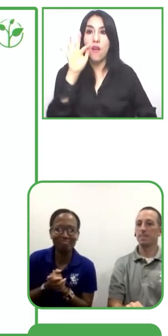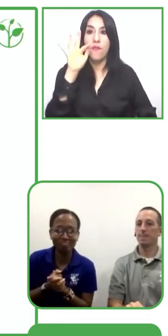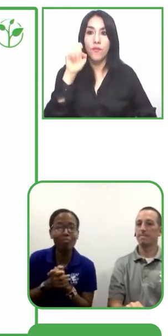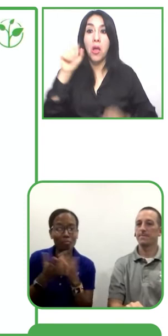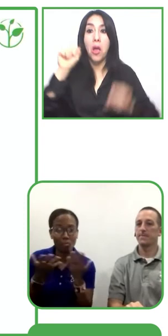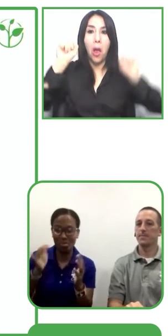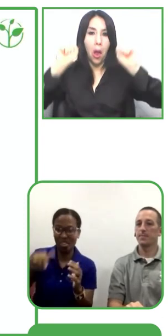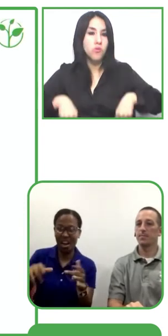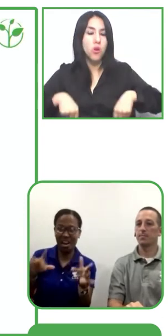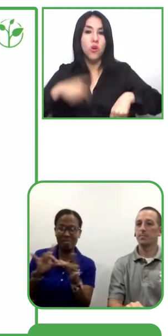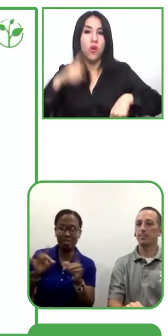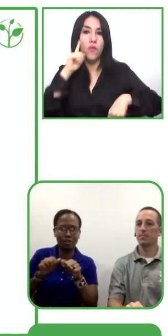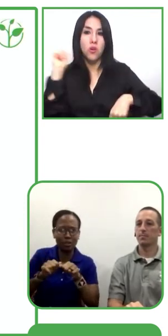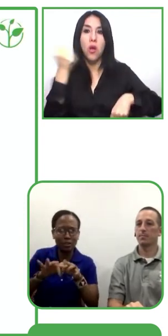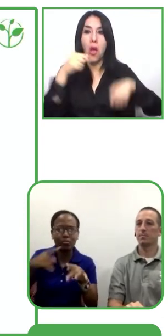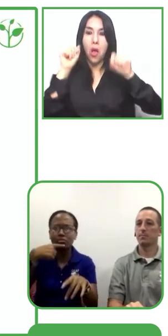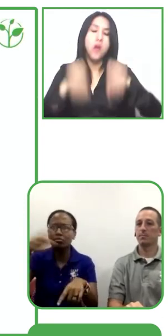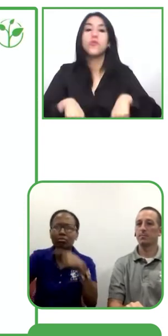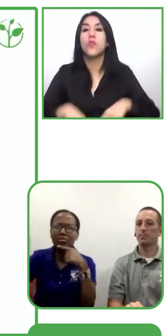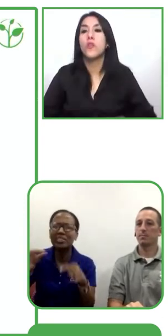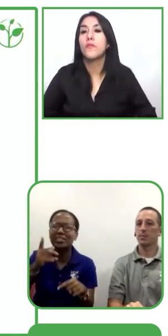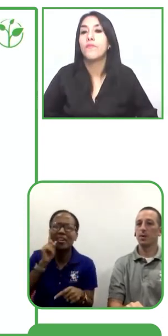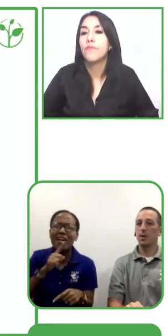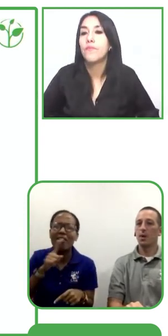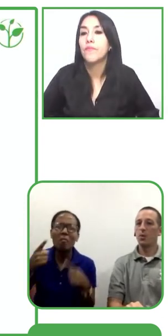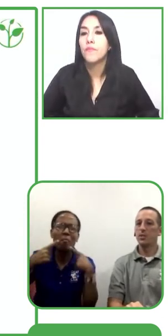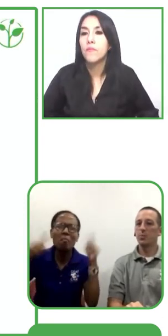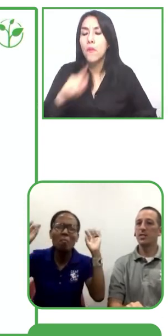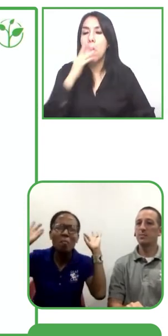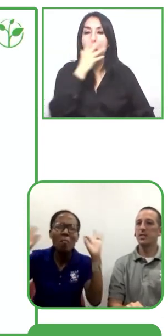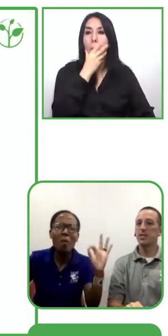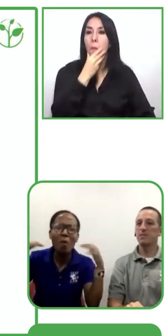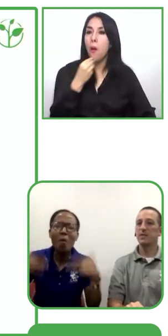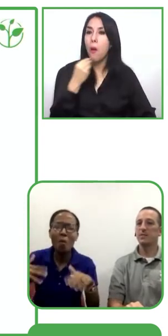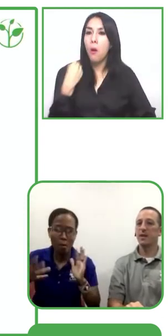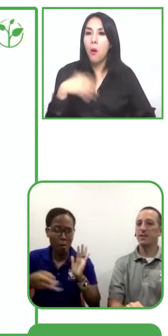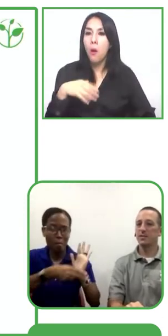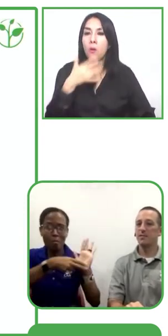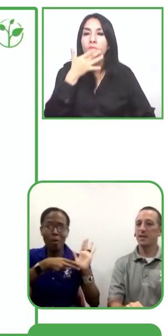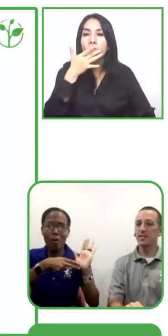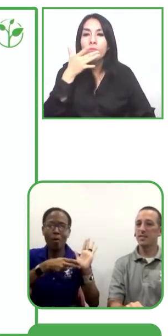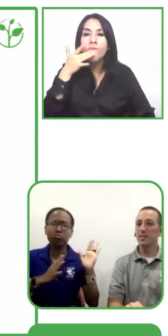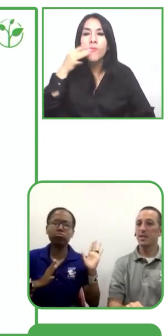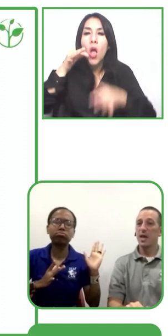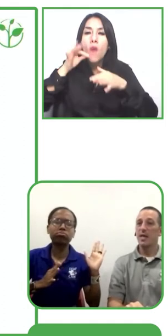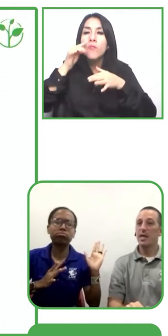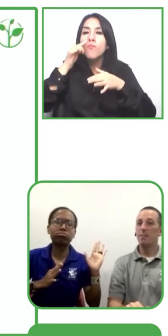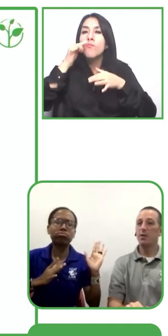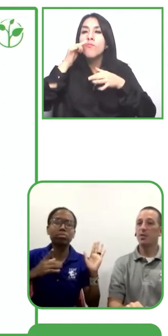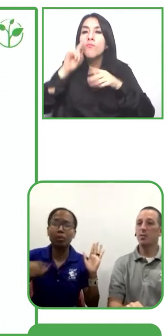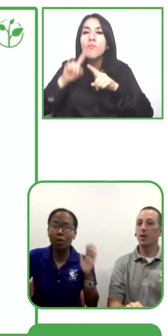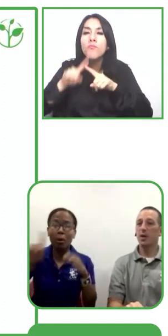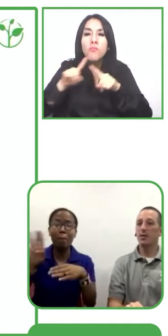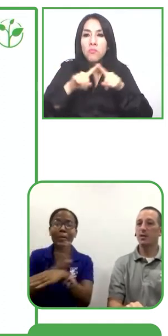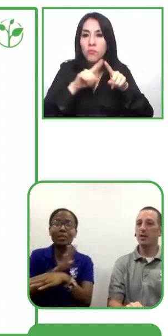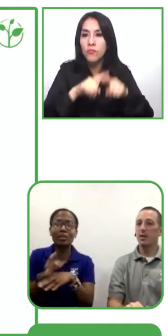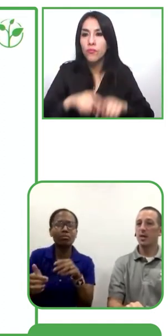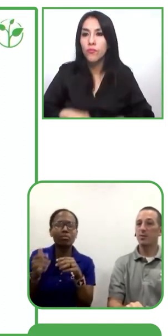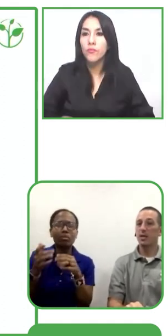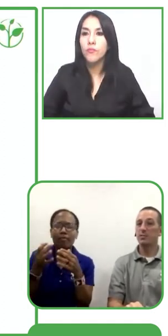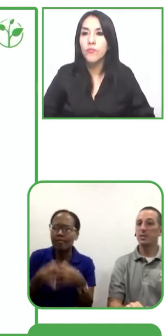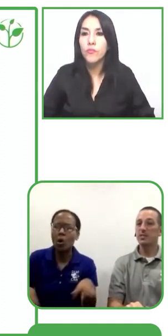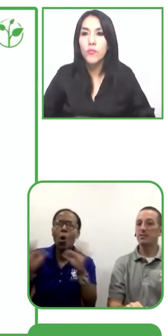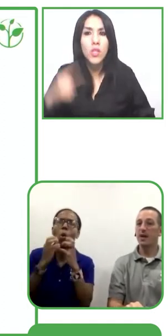We spread this message of deaf excellence, and that builds our brand. It creates business value while also at the same time